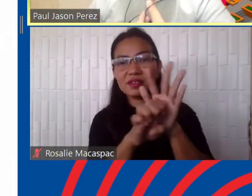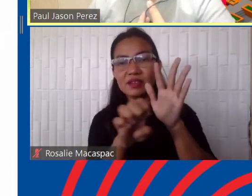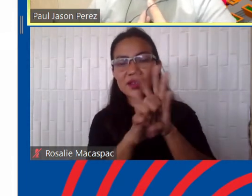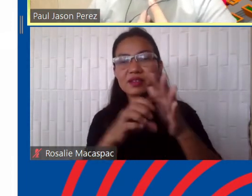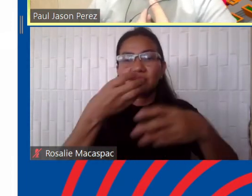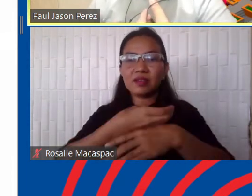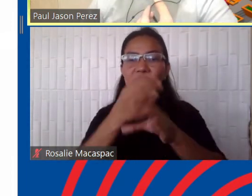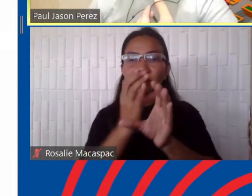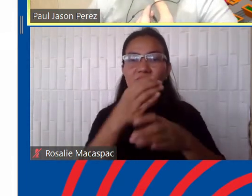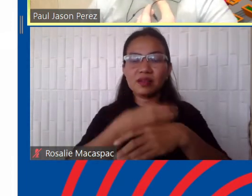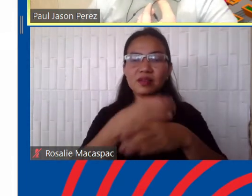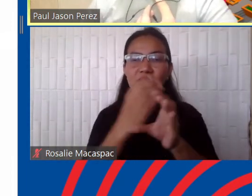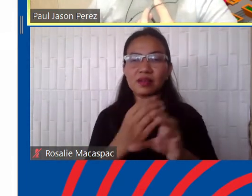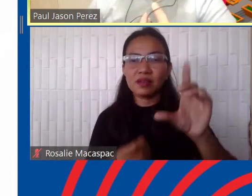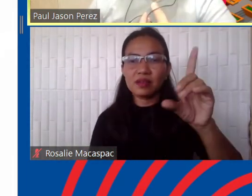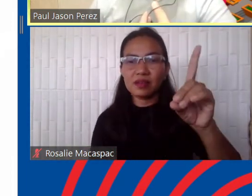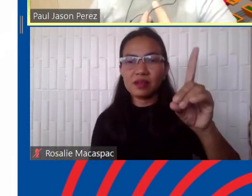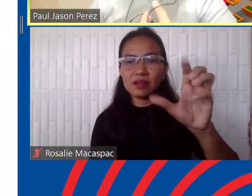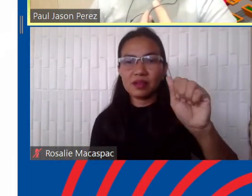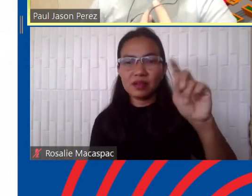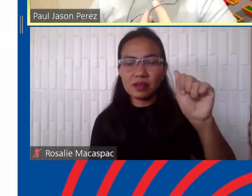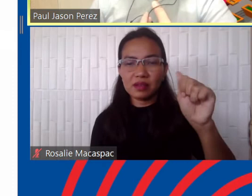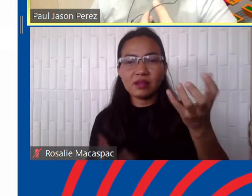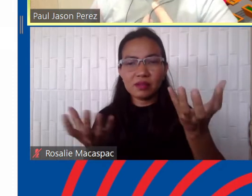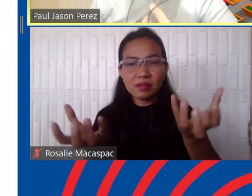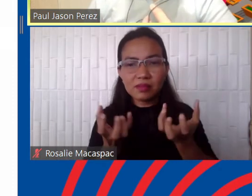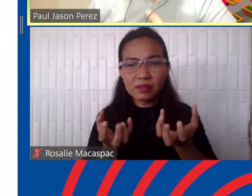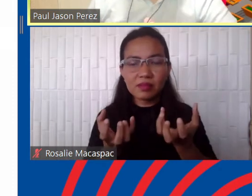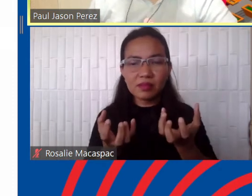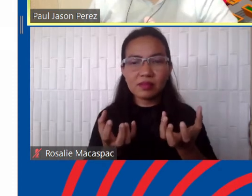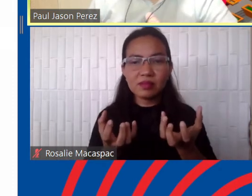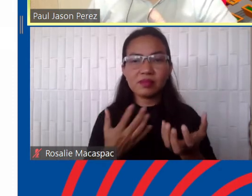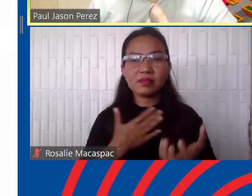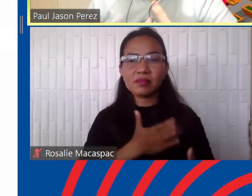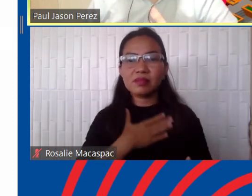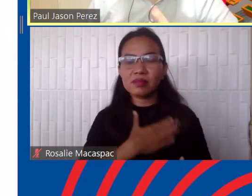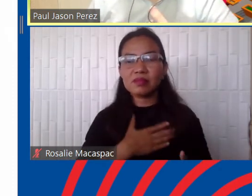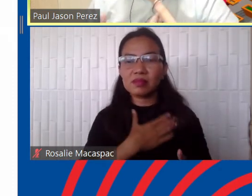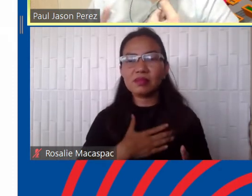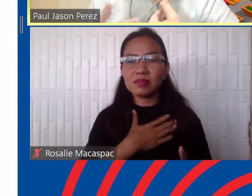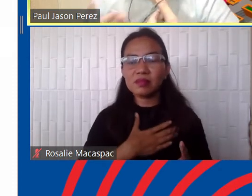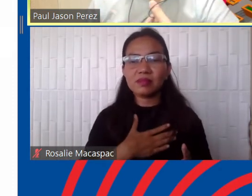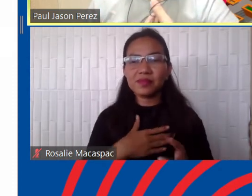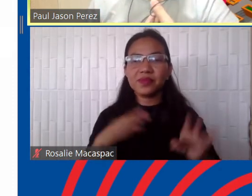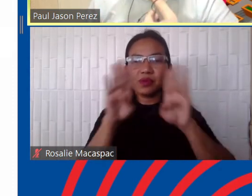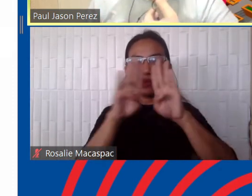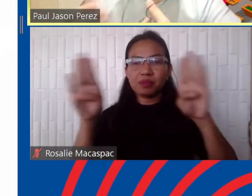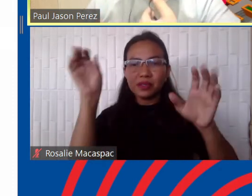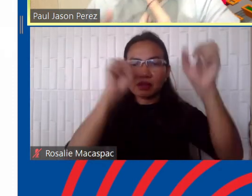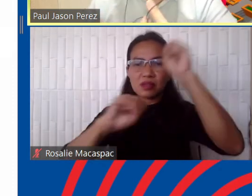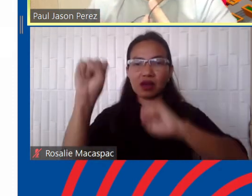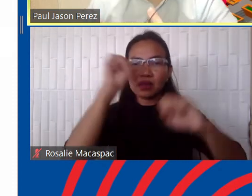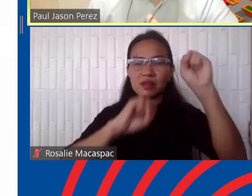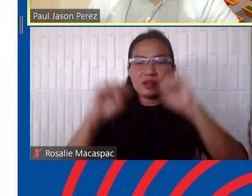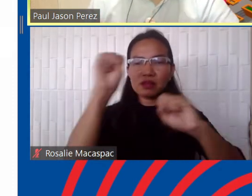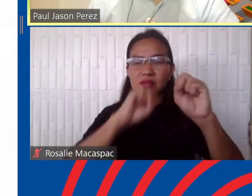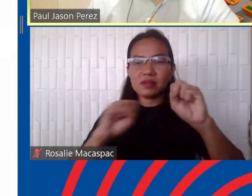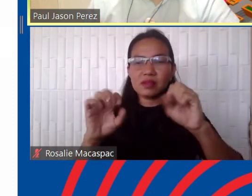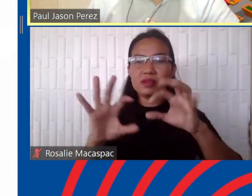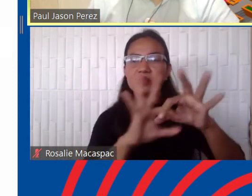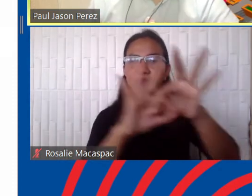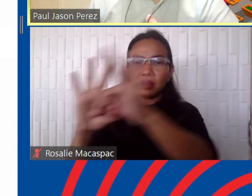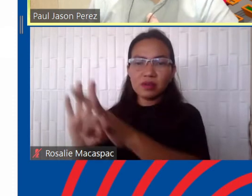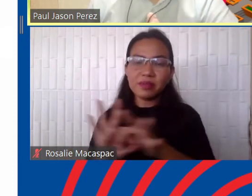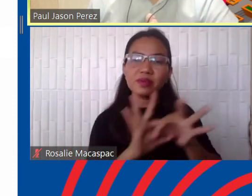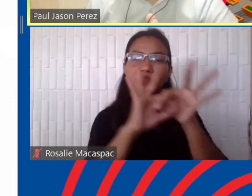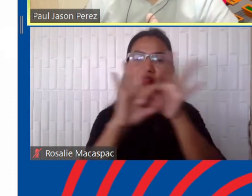created the data, but we want to foster open science, we want to foster collaborative work.